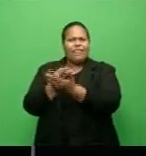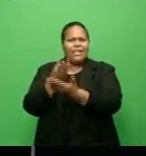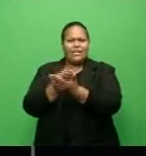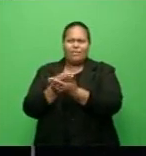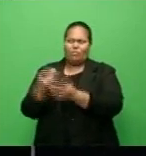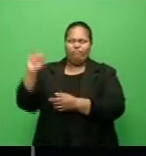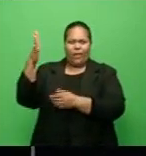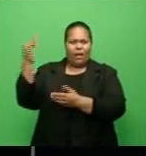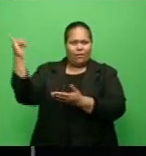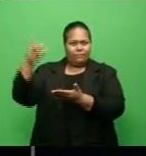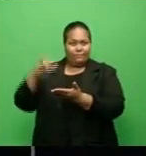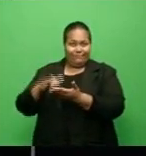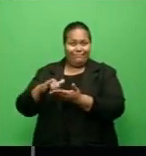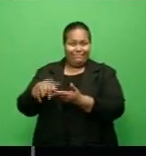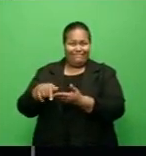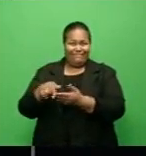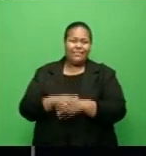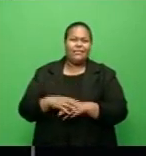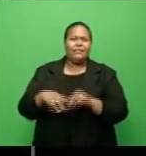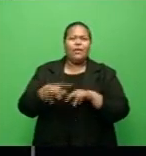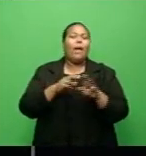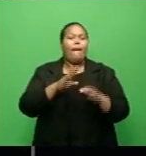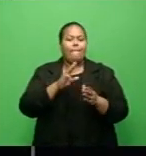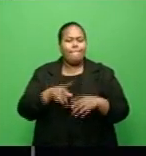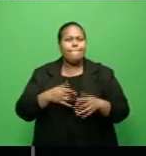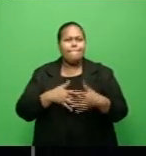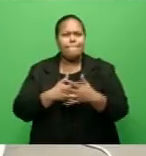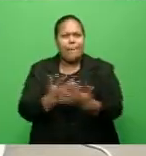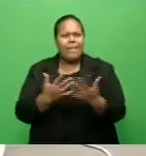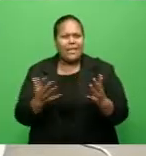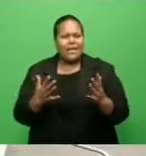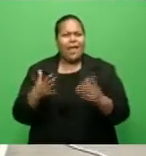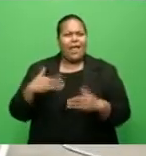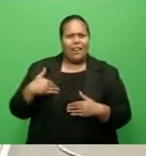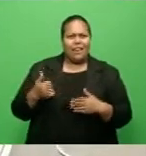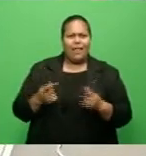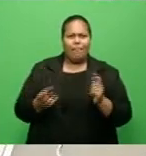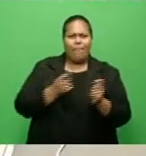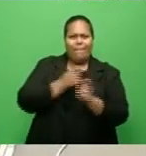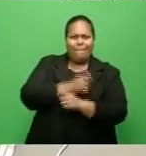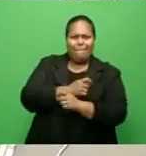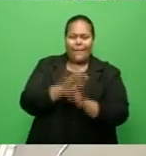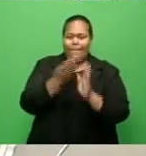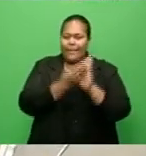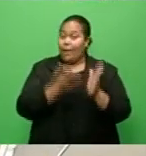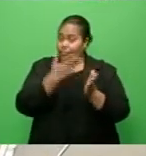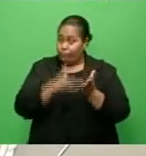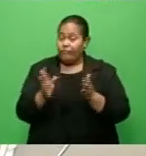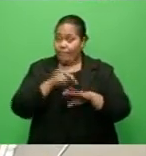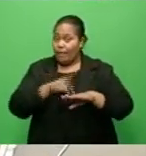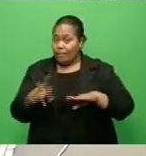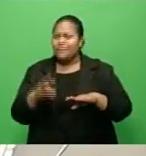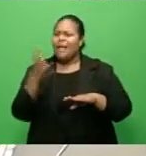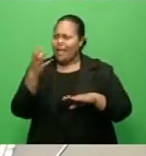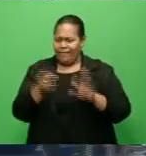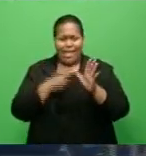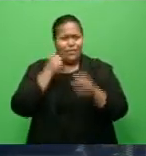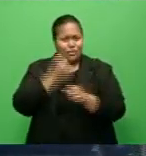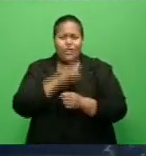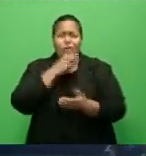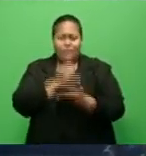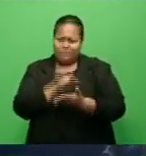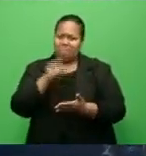once a public health amendment bill is passed in Parliament. Attorney General Syed Qayyum says there have been some visitors who can